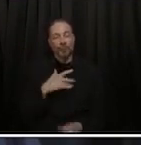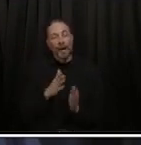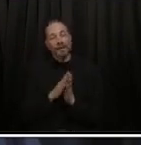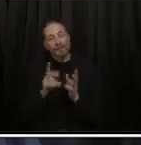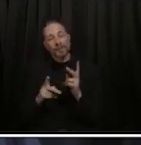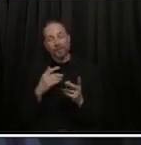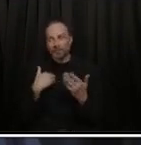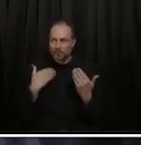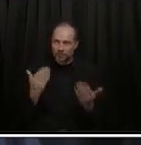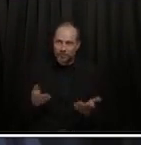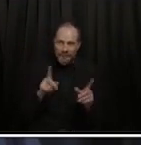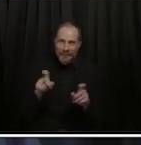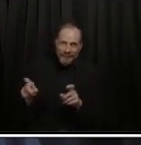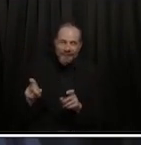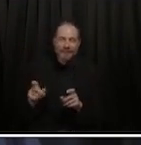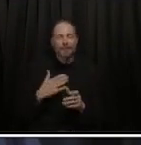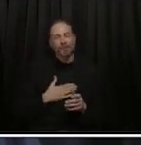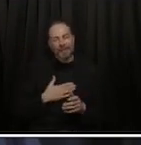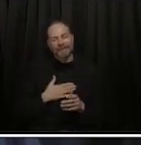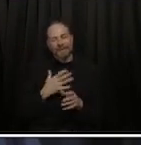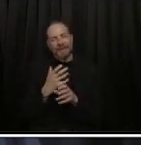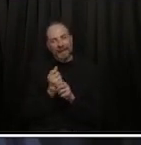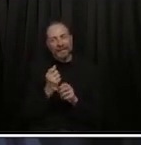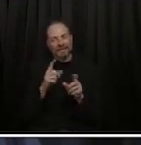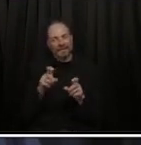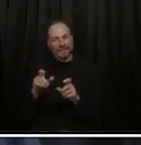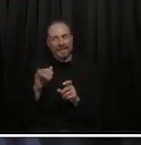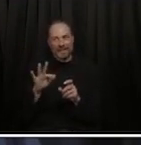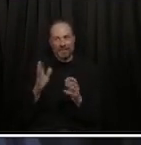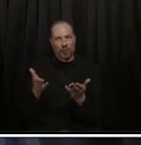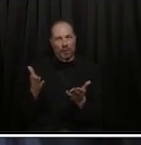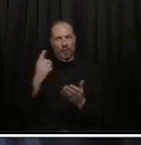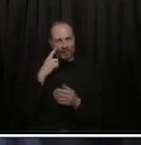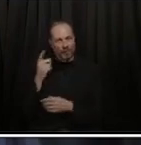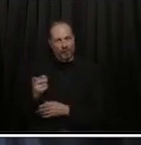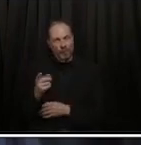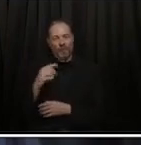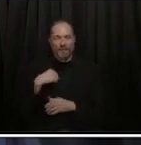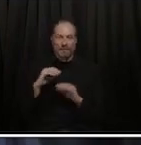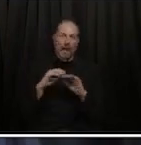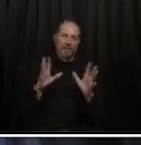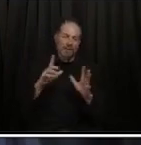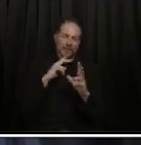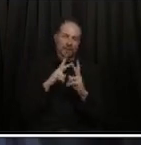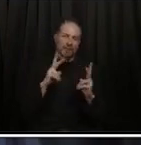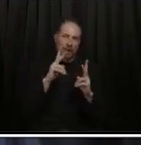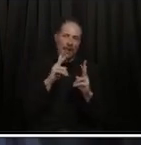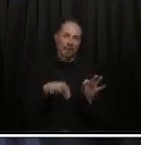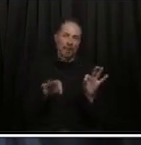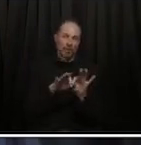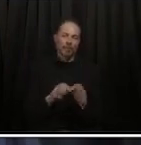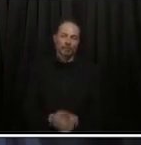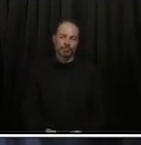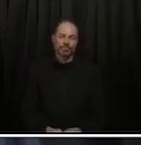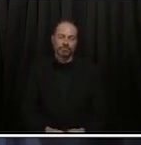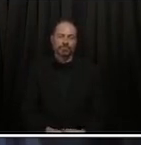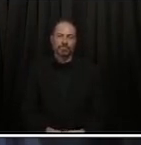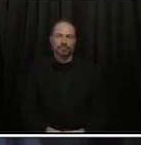sure that you are seeking testing when testing is recommended, because that's obviously a fundamental part of our systems.